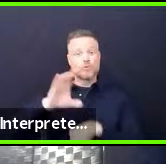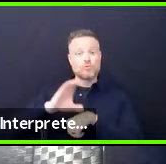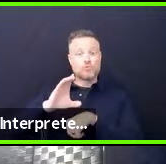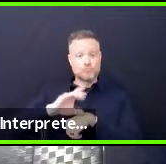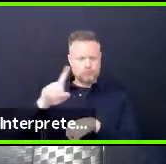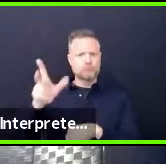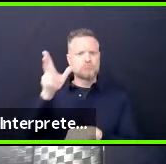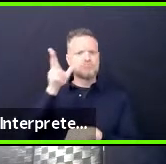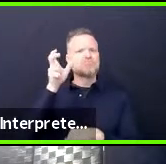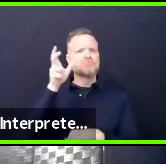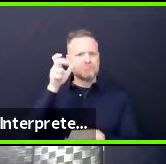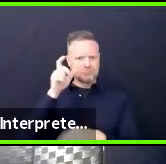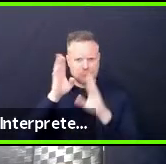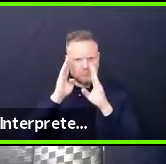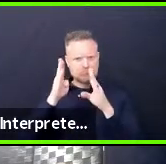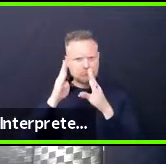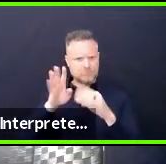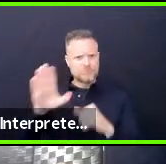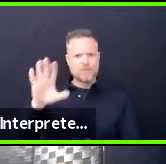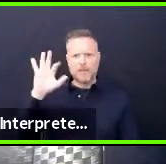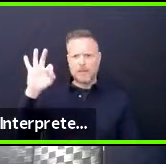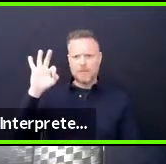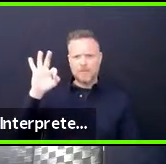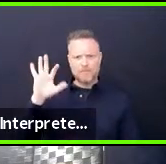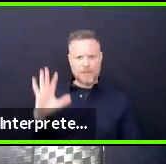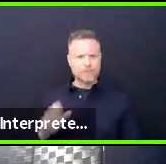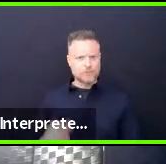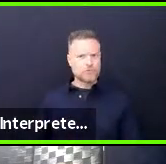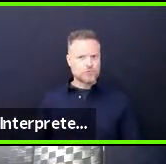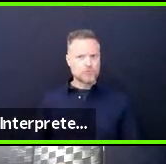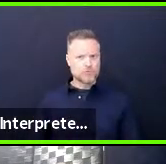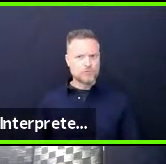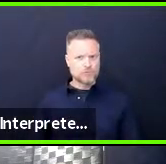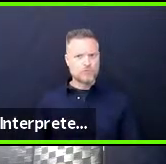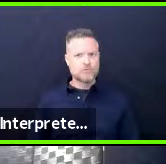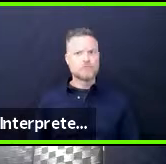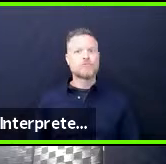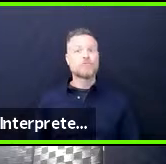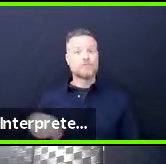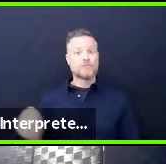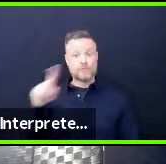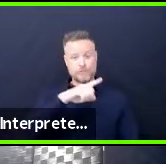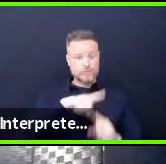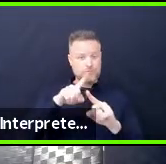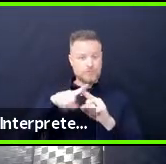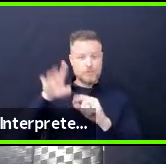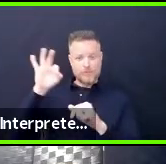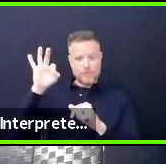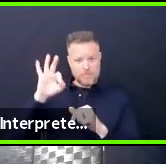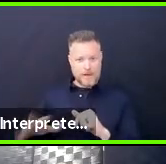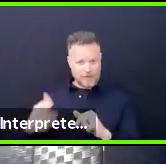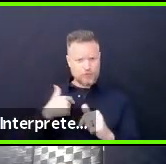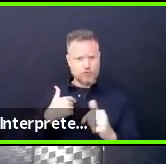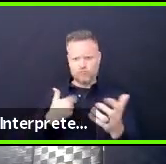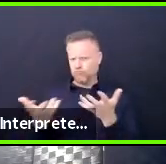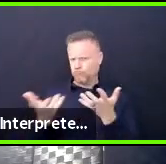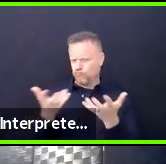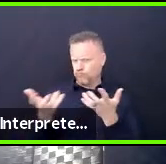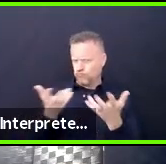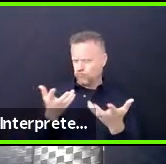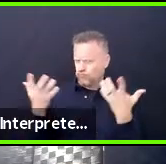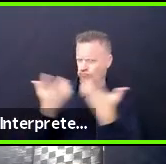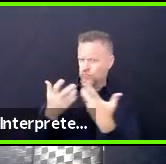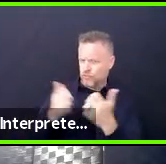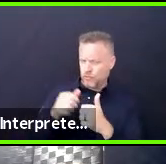to their pastors. And so we were able to engage pastors to help us with